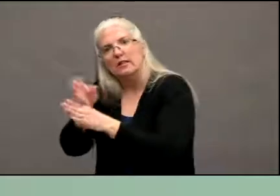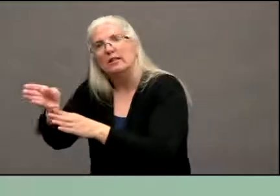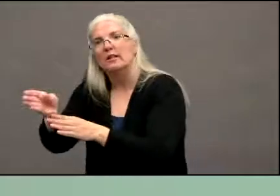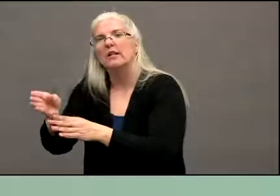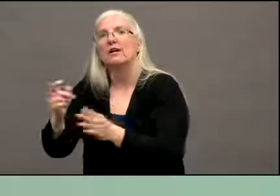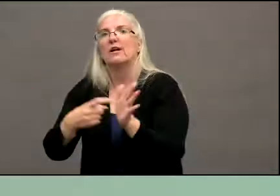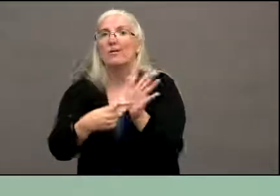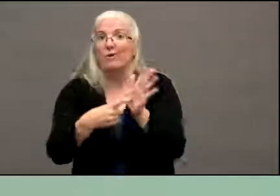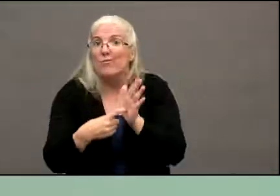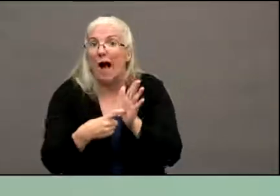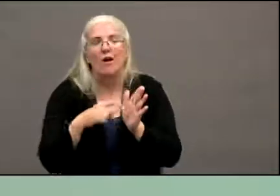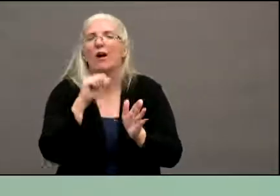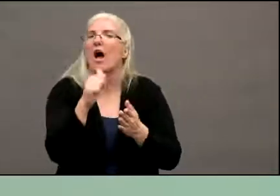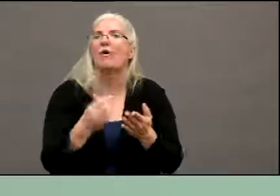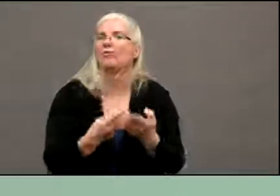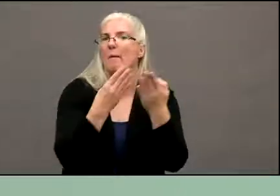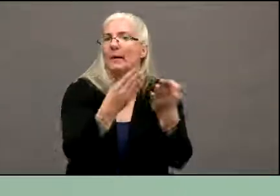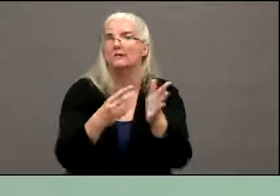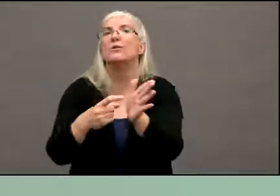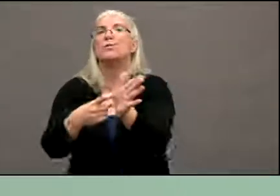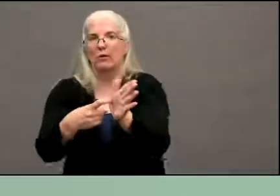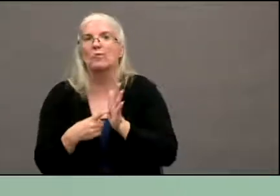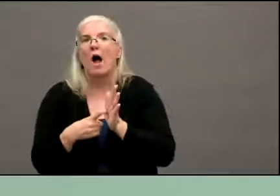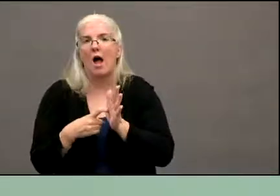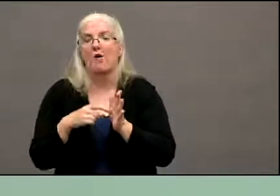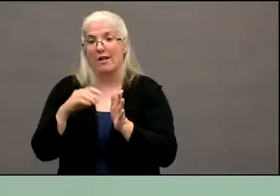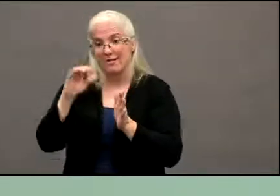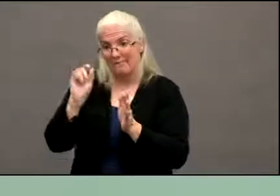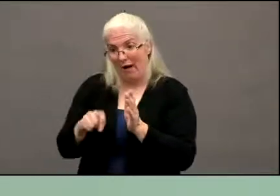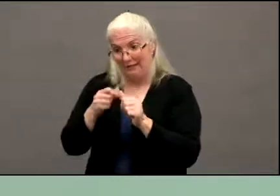of operations. So you can go to